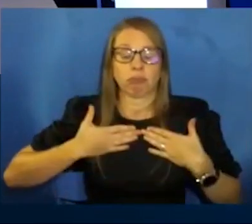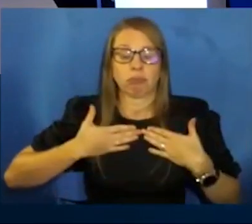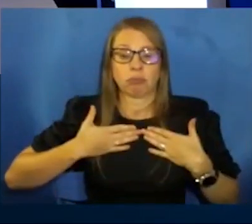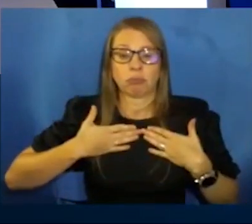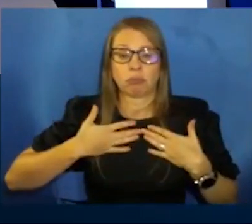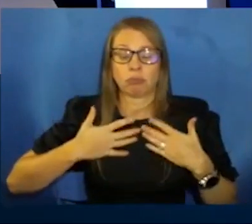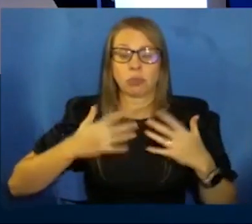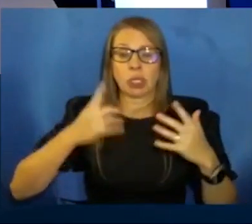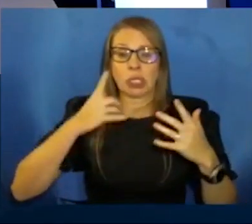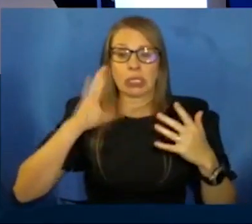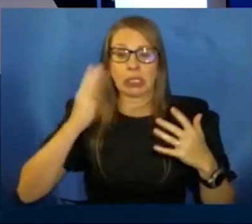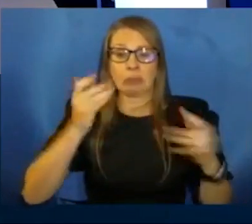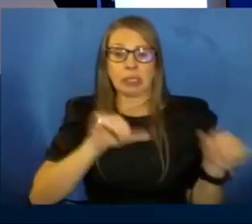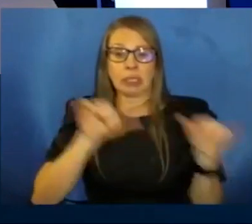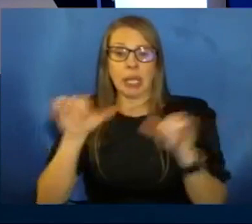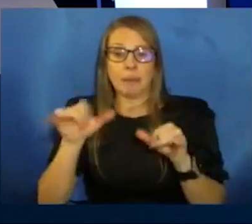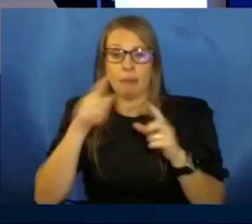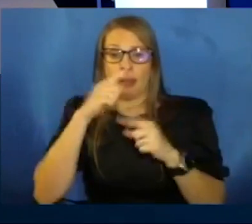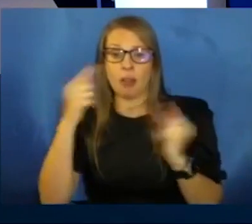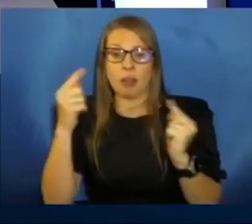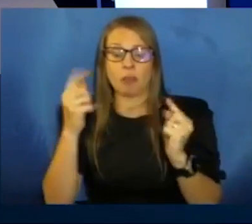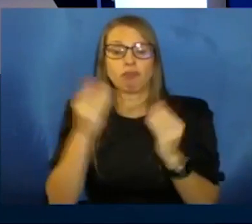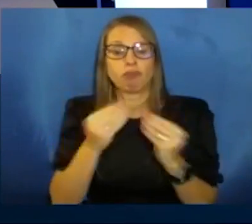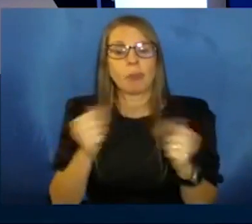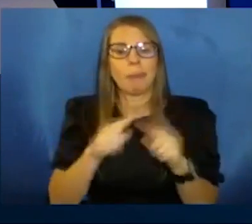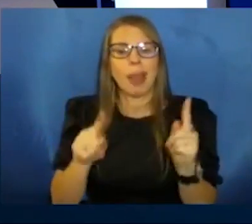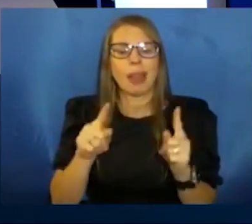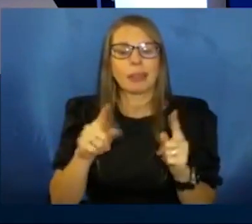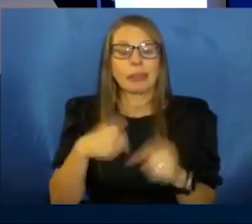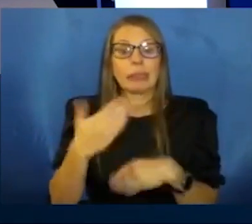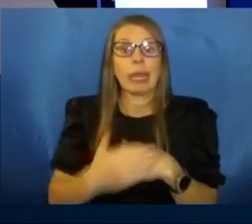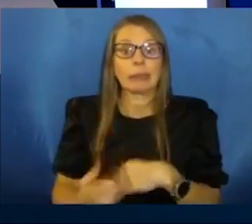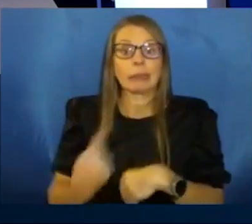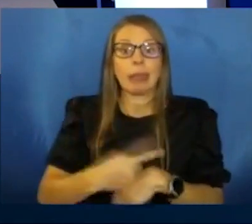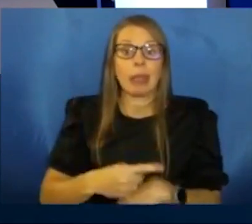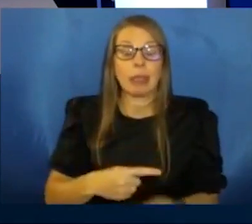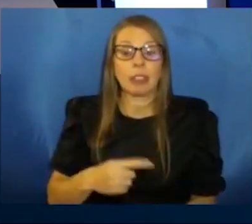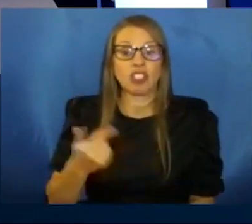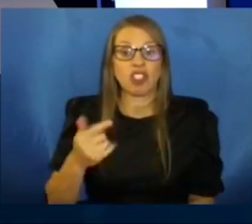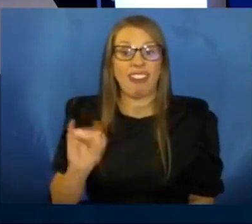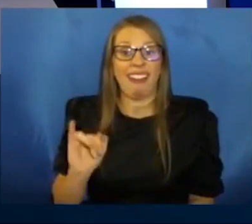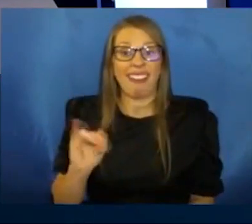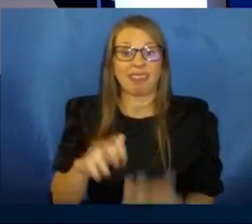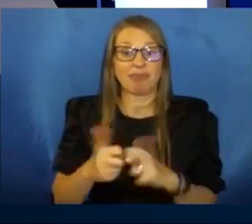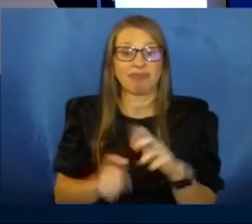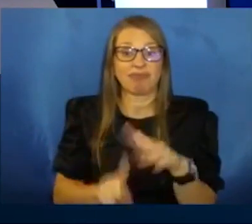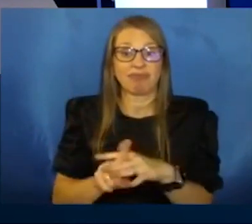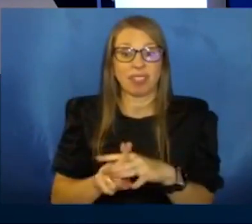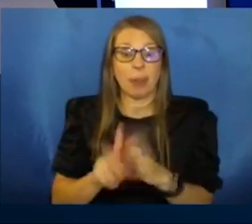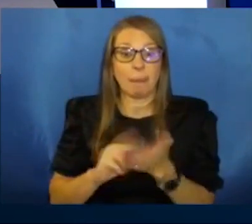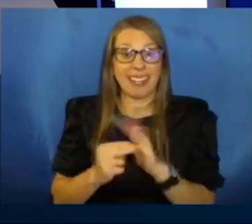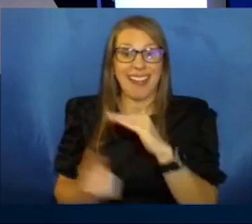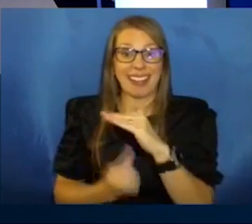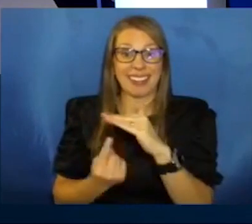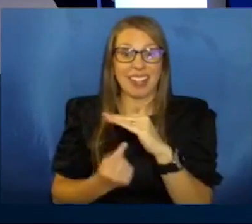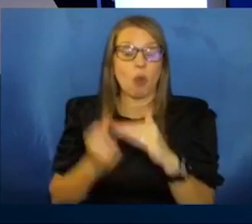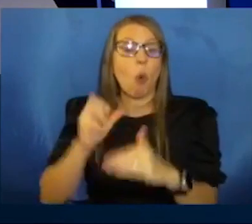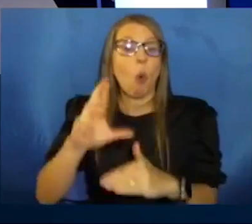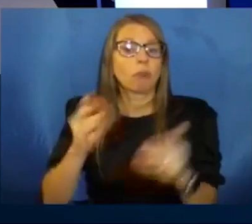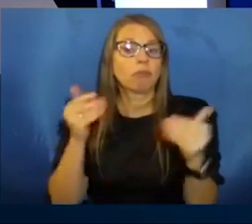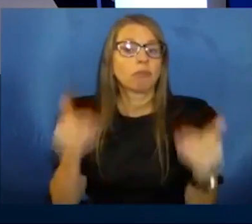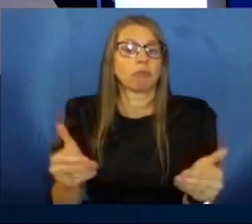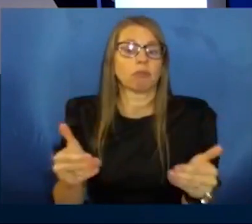people who are experts in kids, and entire focus is keeping our kids safe, and so we should listen to them. And I'd like to